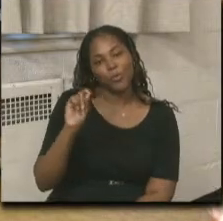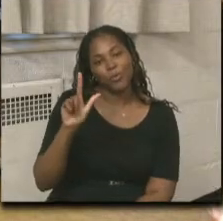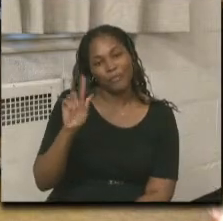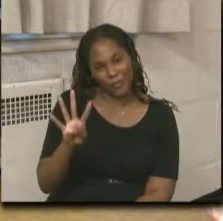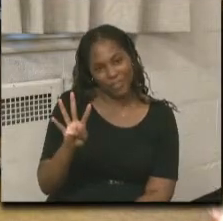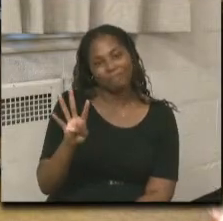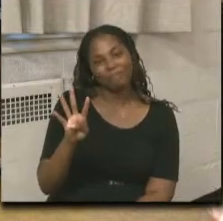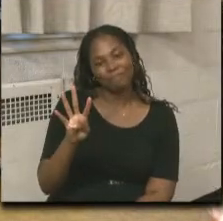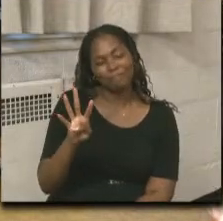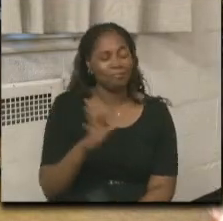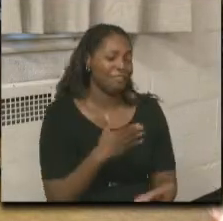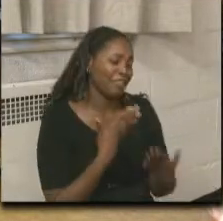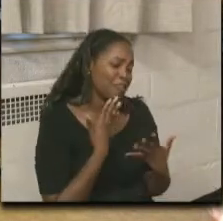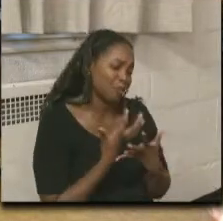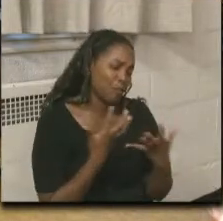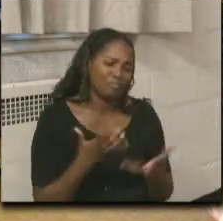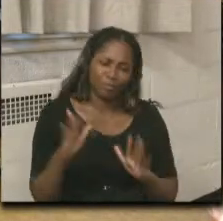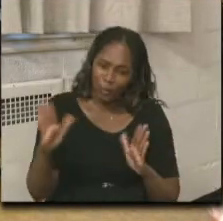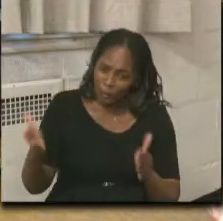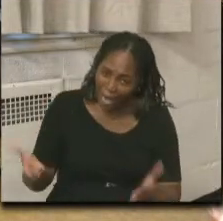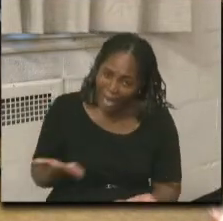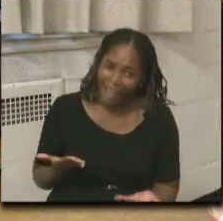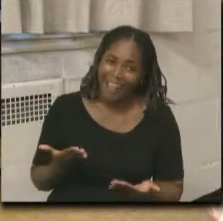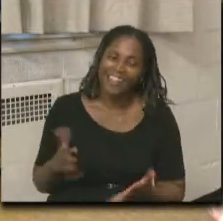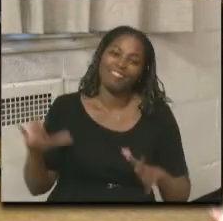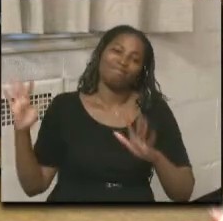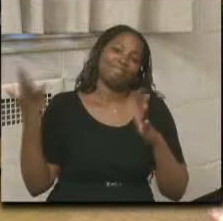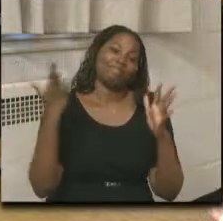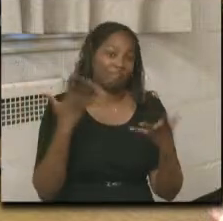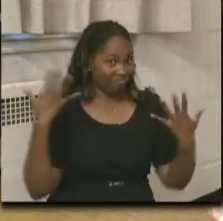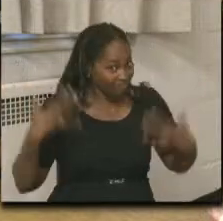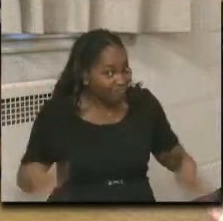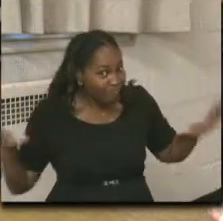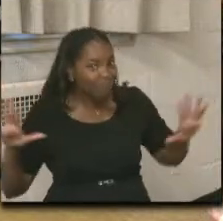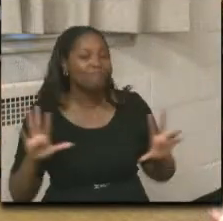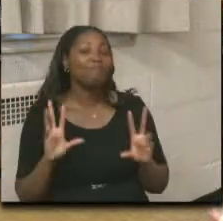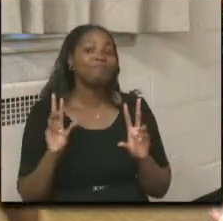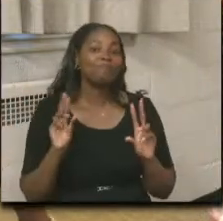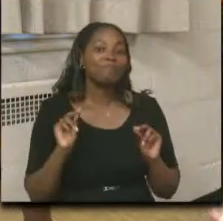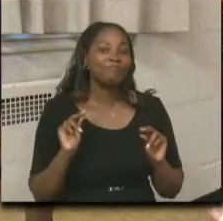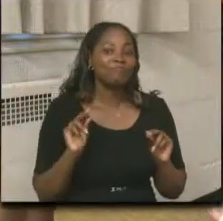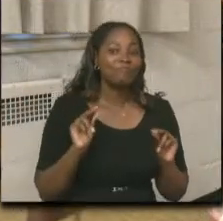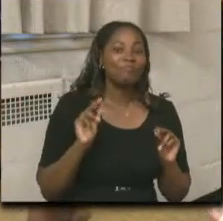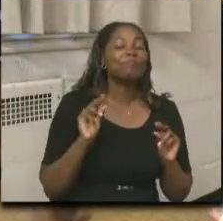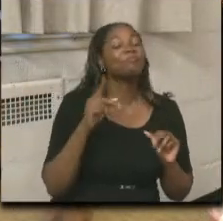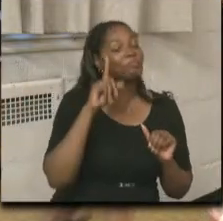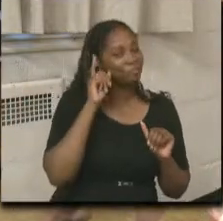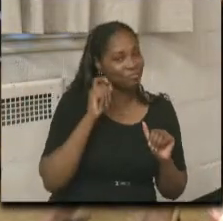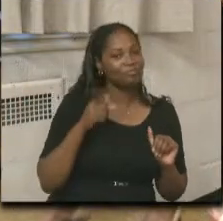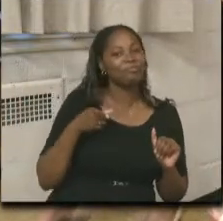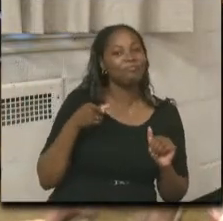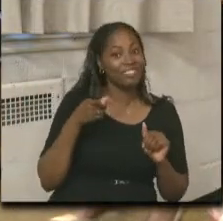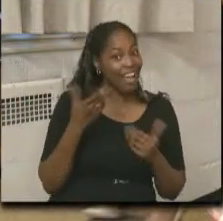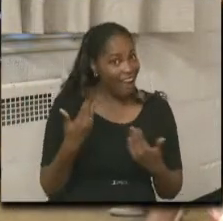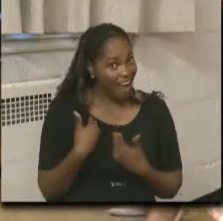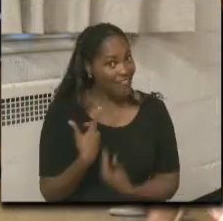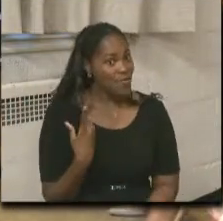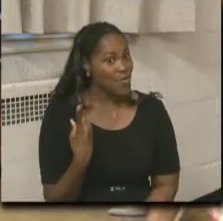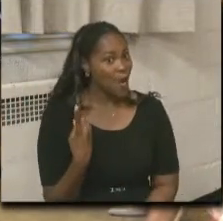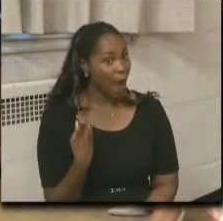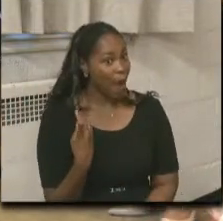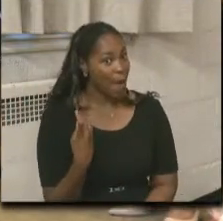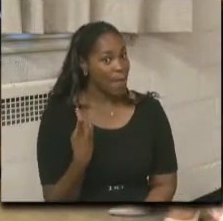2024. You're welcome, you're welcome. And it doesn't stop there, And because before you guys- you have one